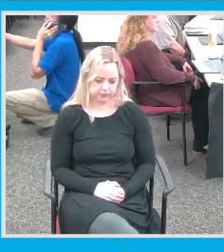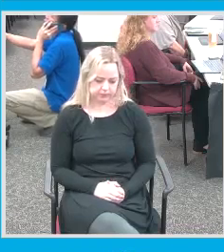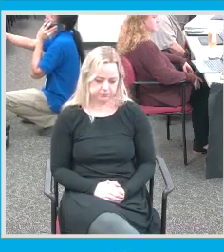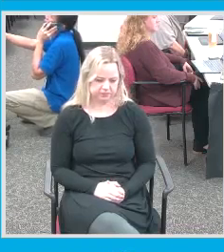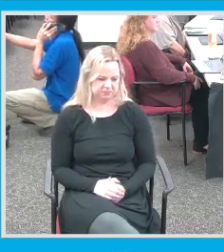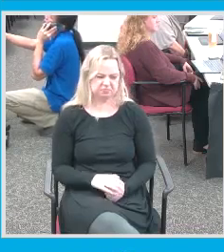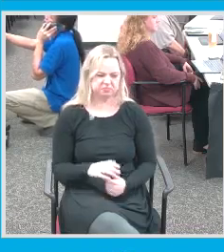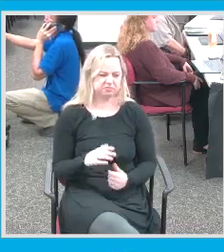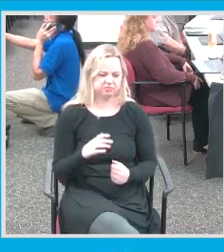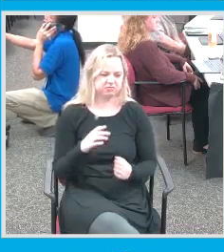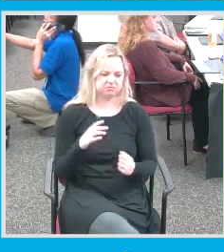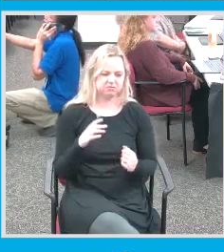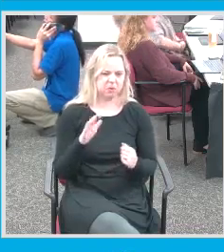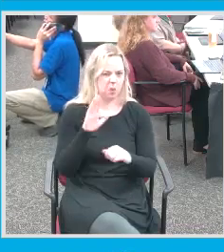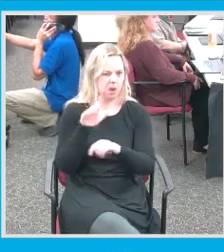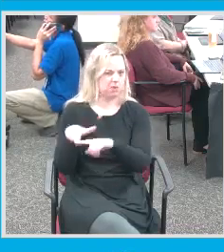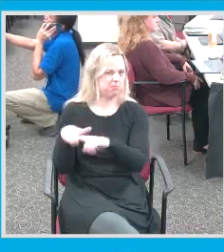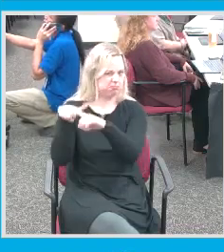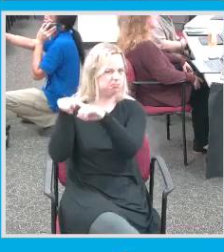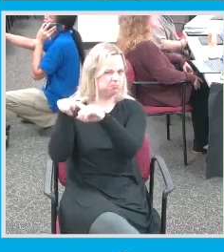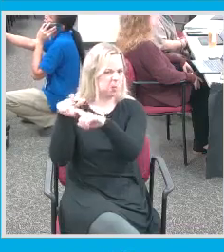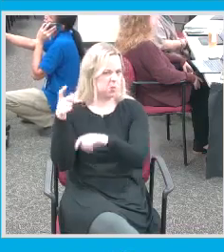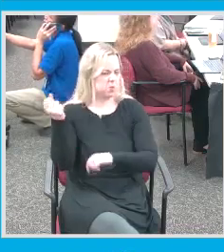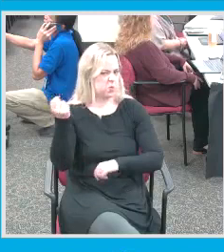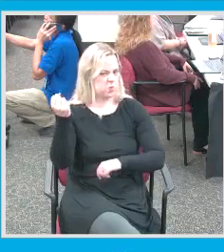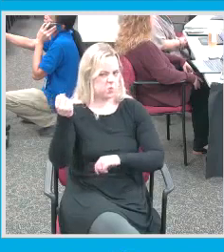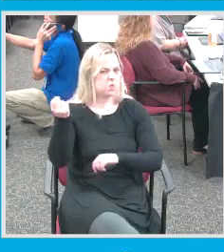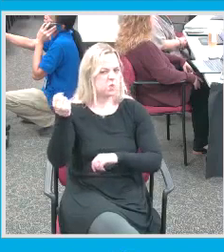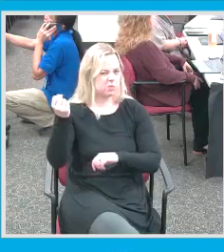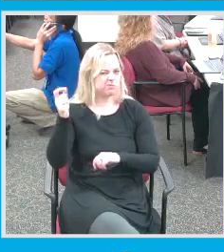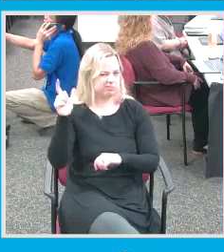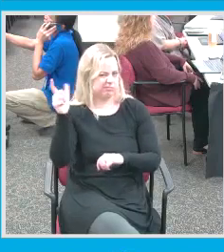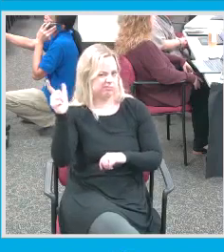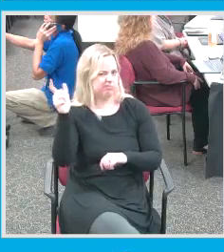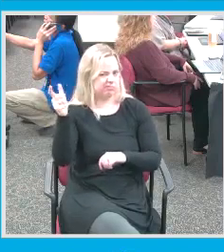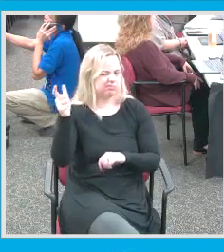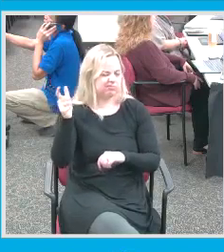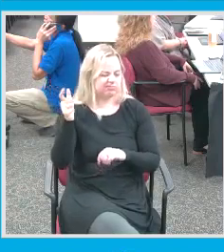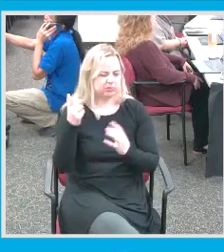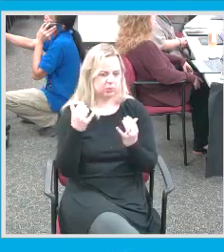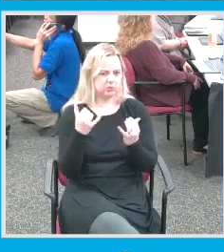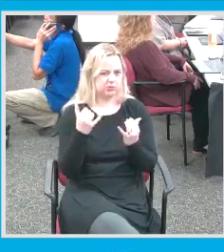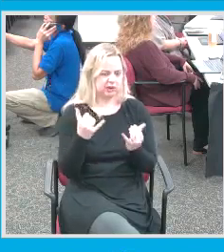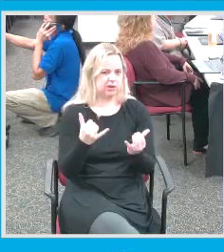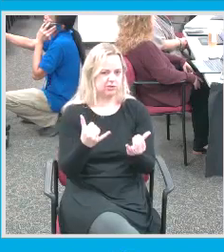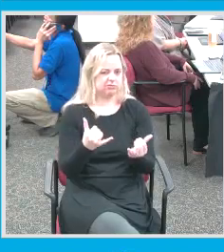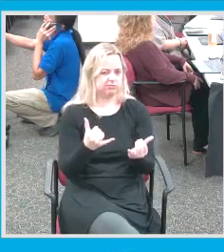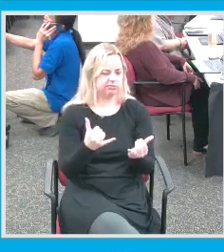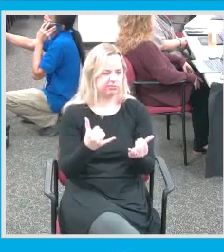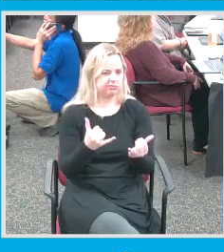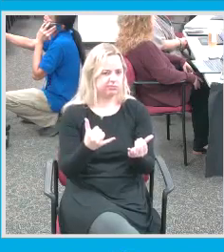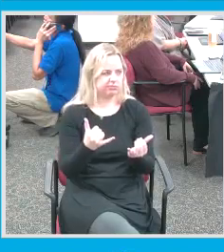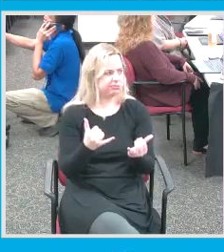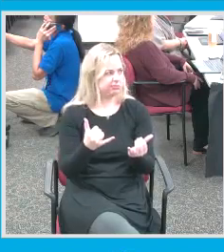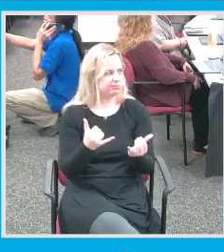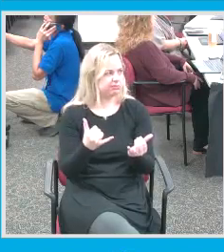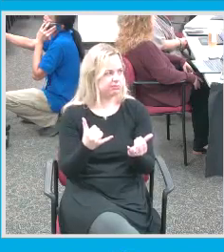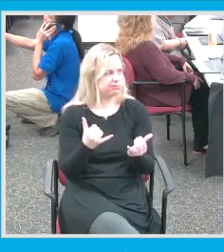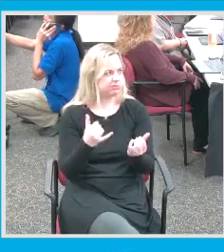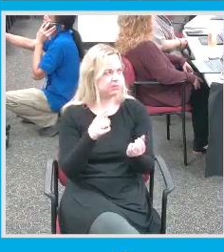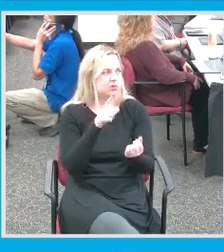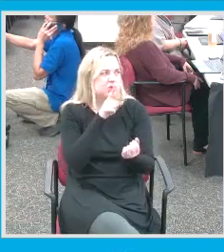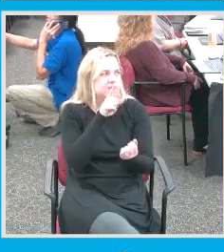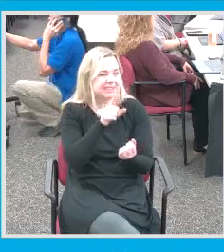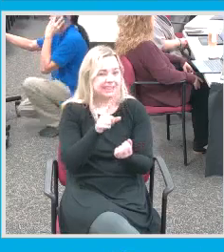Okay, we're going to table that for just a moment, and we'll come back to finance and budget later on in the meeting. We've got some people present